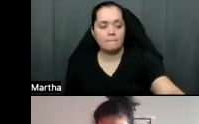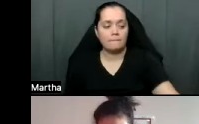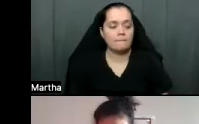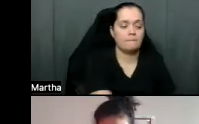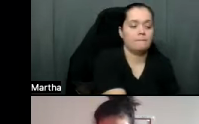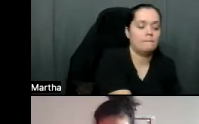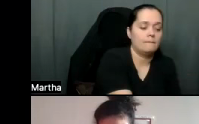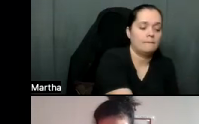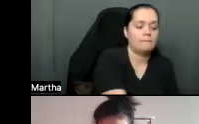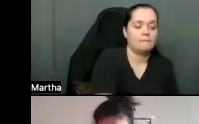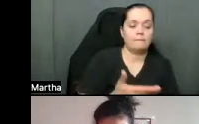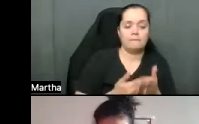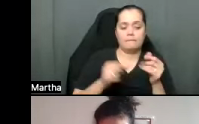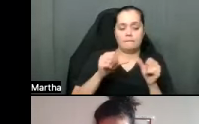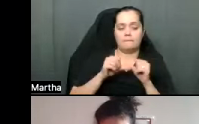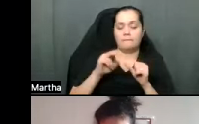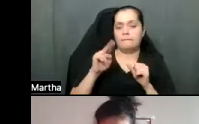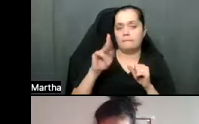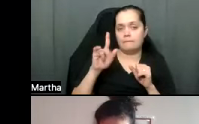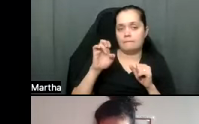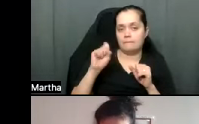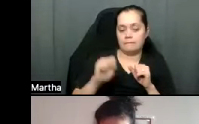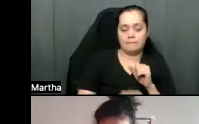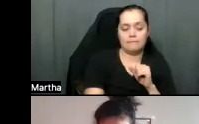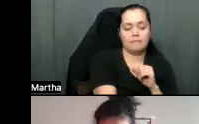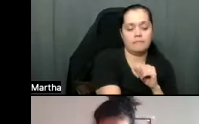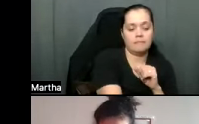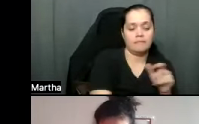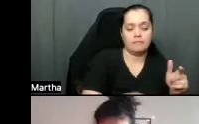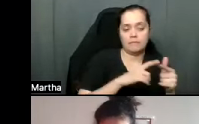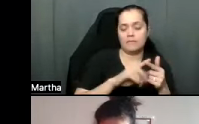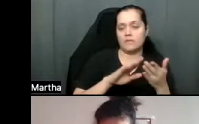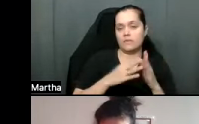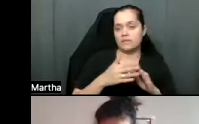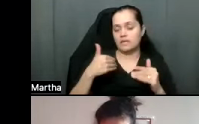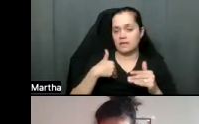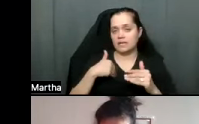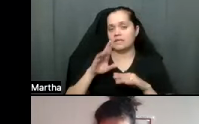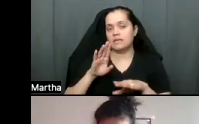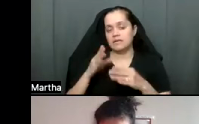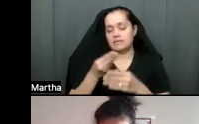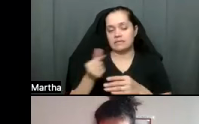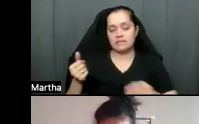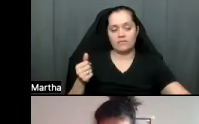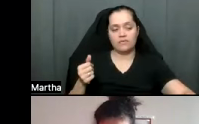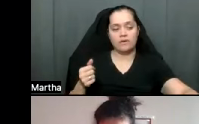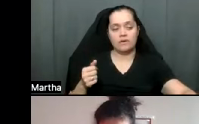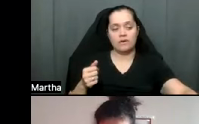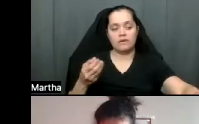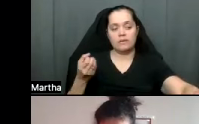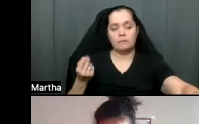of specialization a nucleus. And thus, when a city has at least several to many of